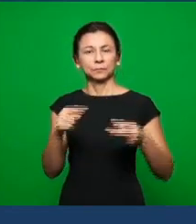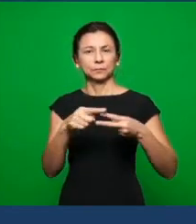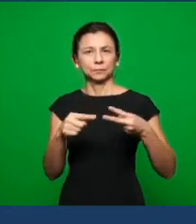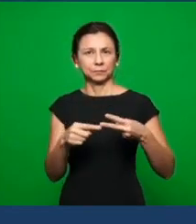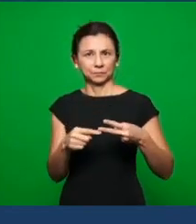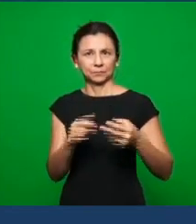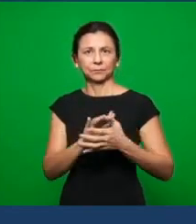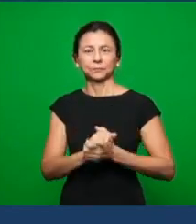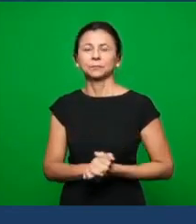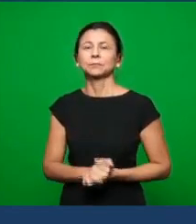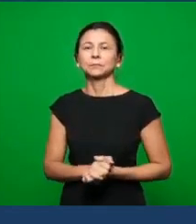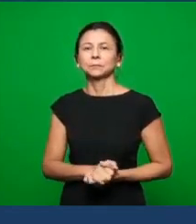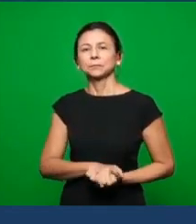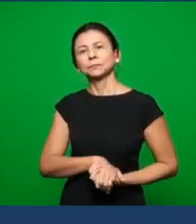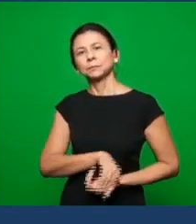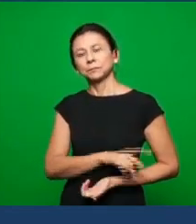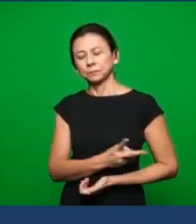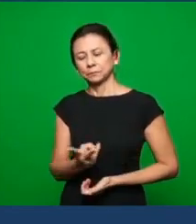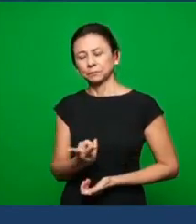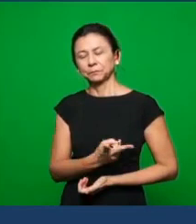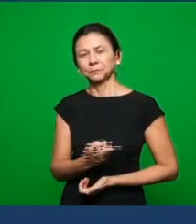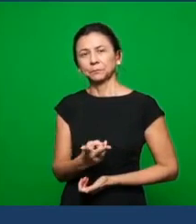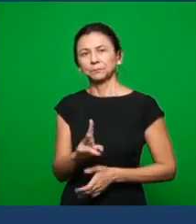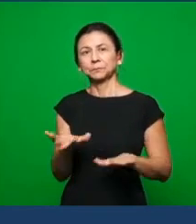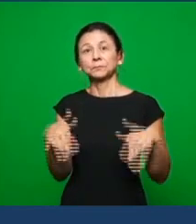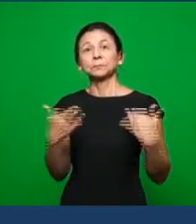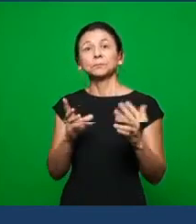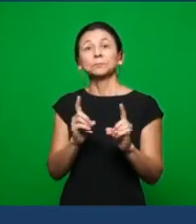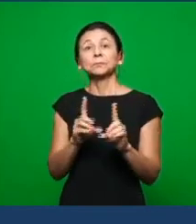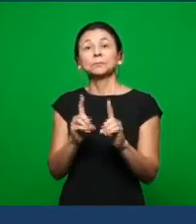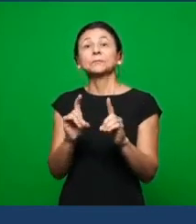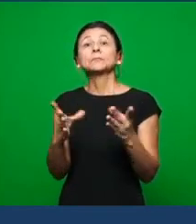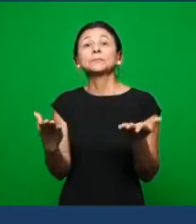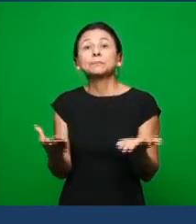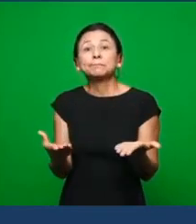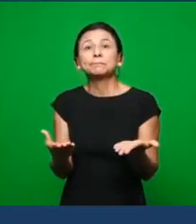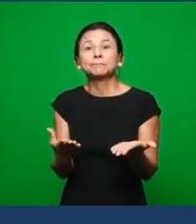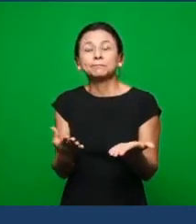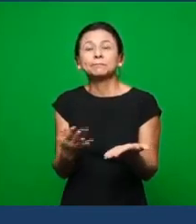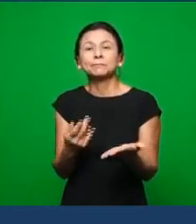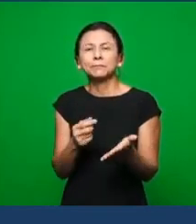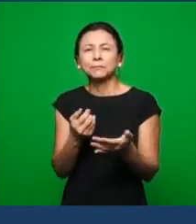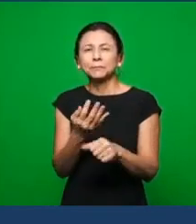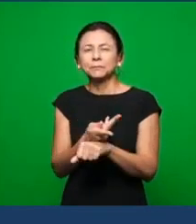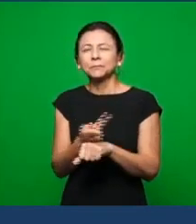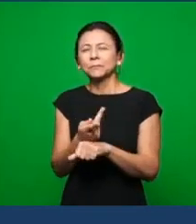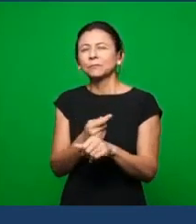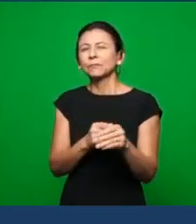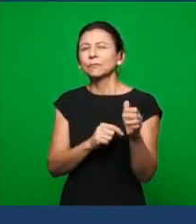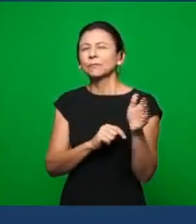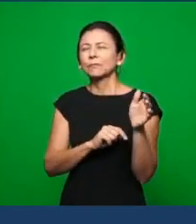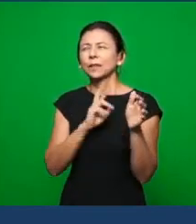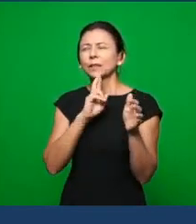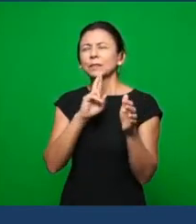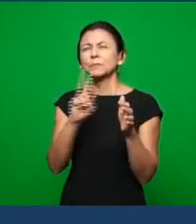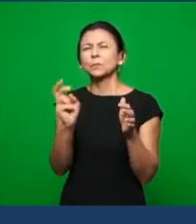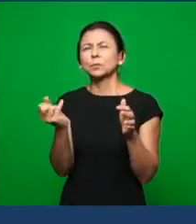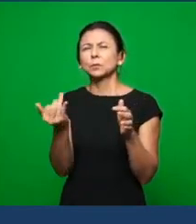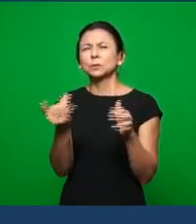between the churches of Pergamum and the Church of Thyatira? The brethren will look for